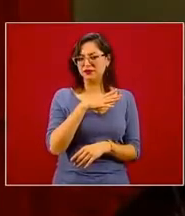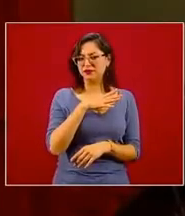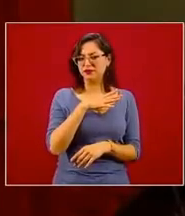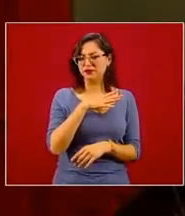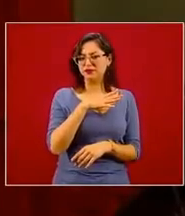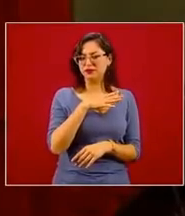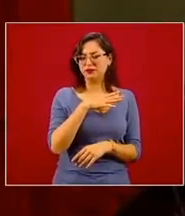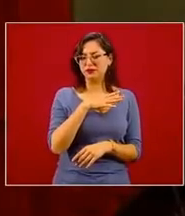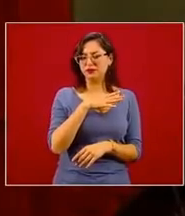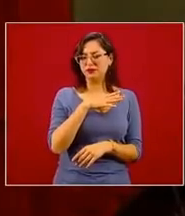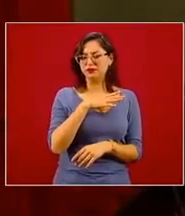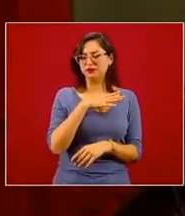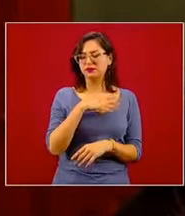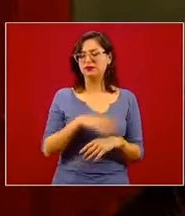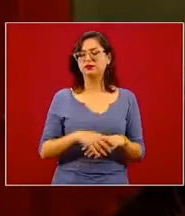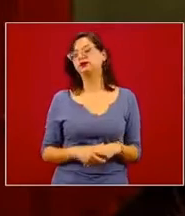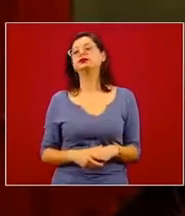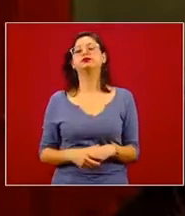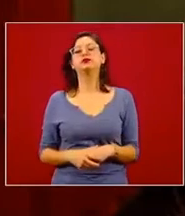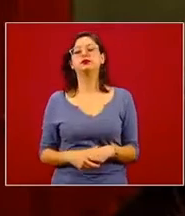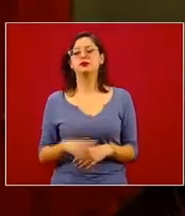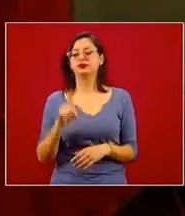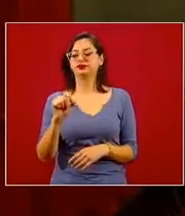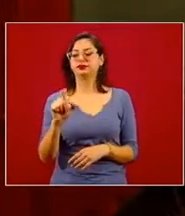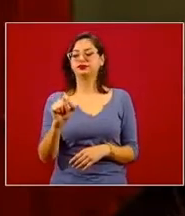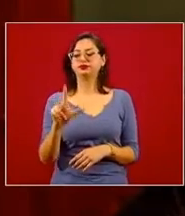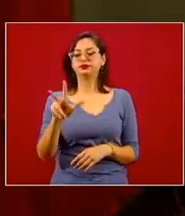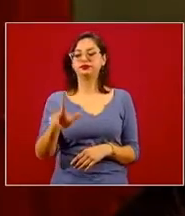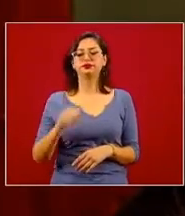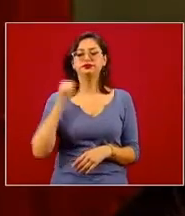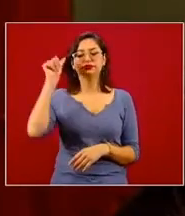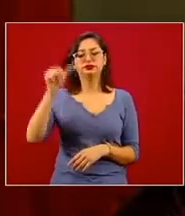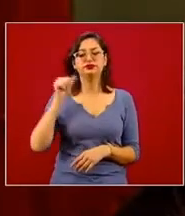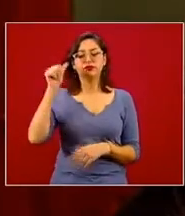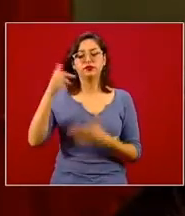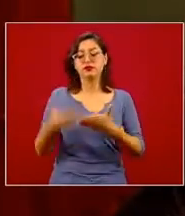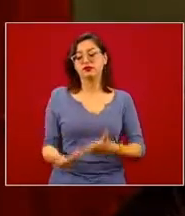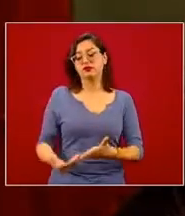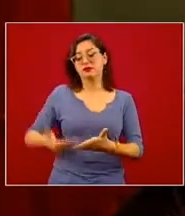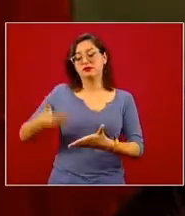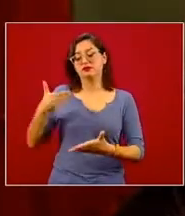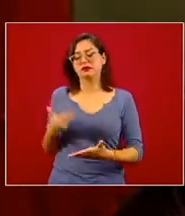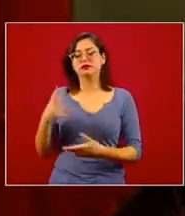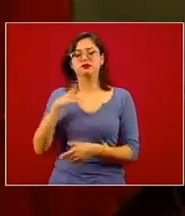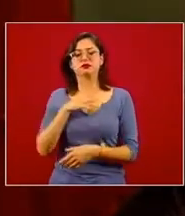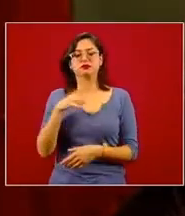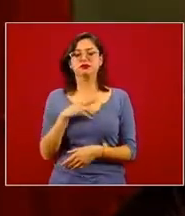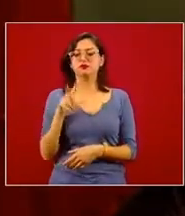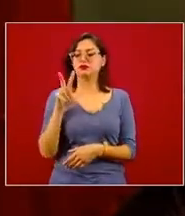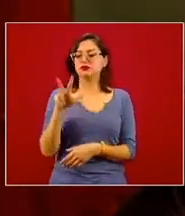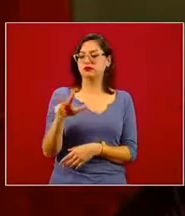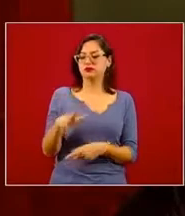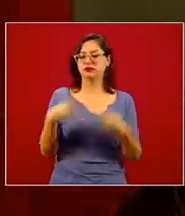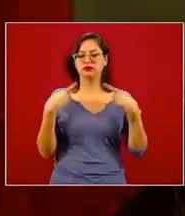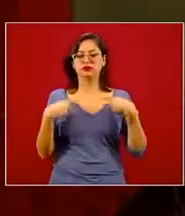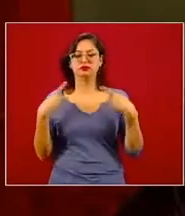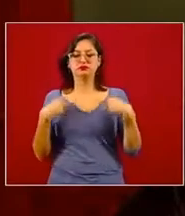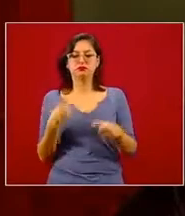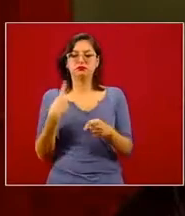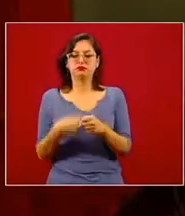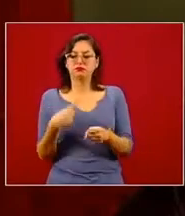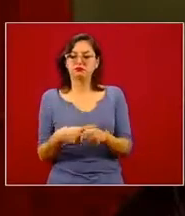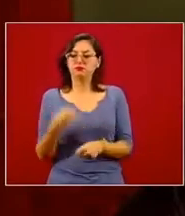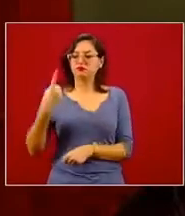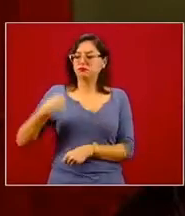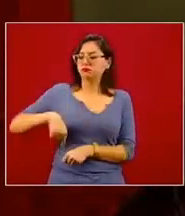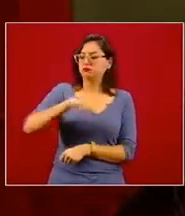a los casos positivos antes del 28 de and it has marzo. been De mentioned 18 here. casos estaban, First is about desde el positive 18 cases damos before seguimiento